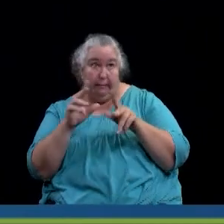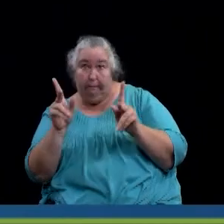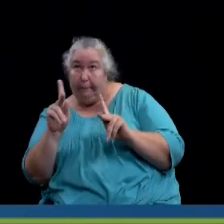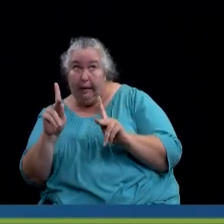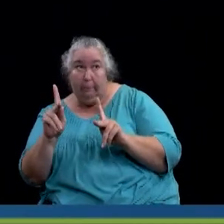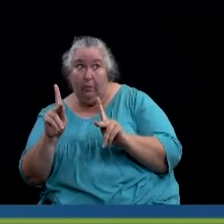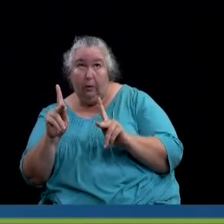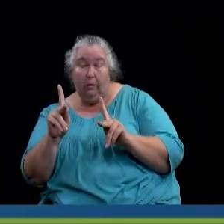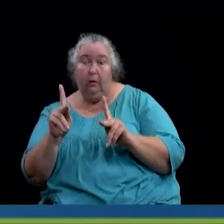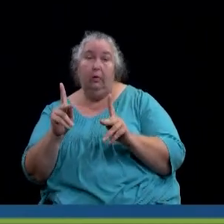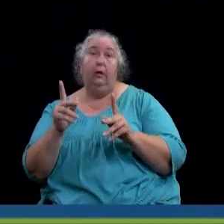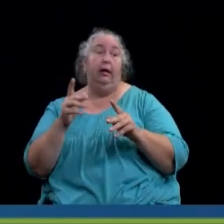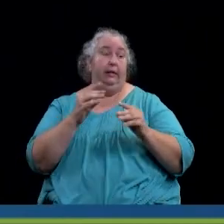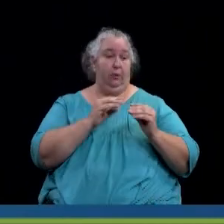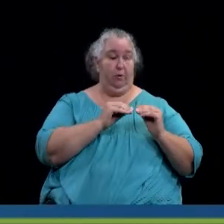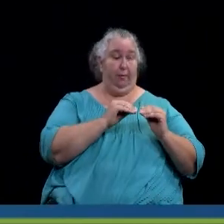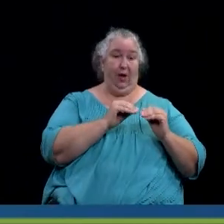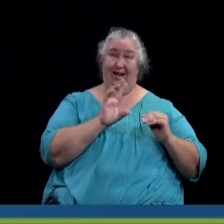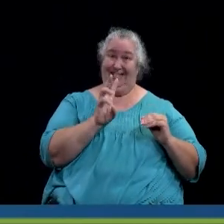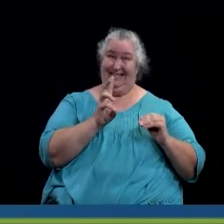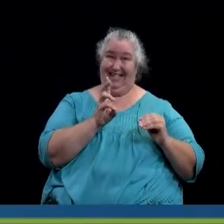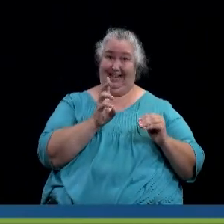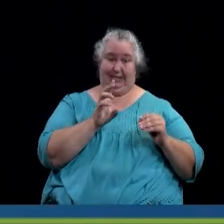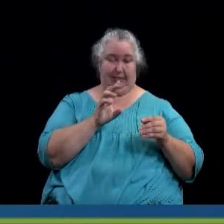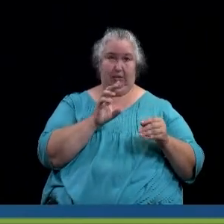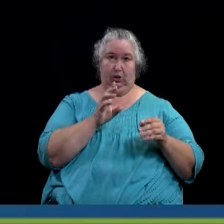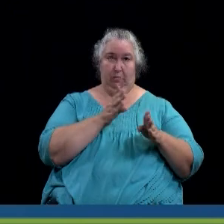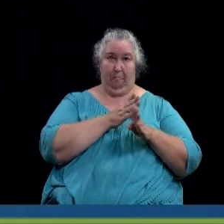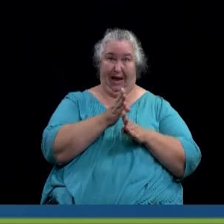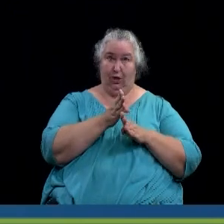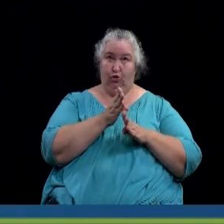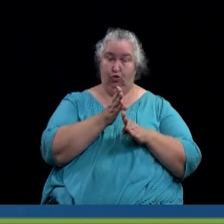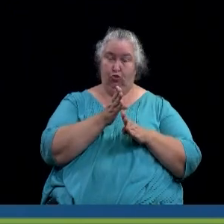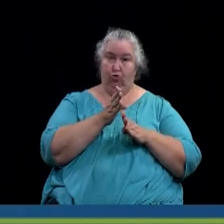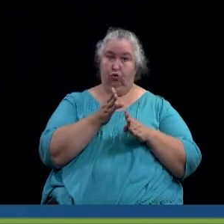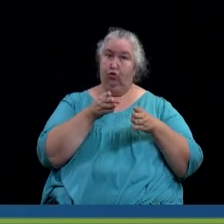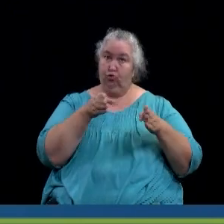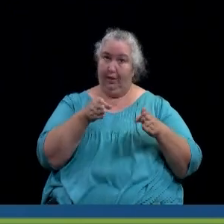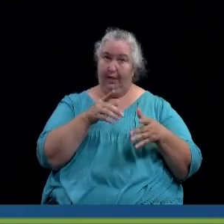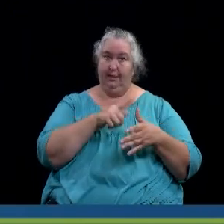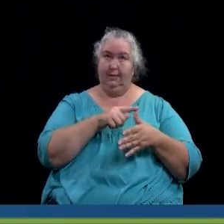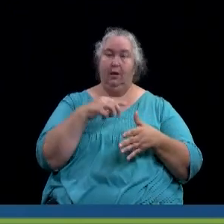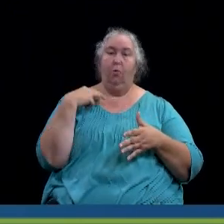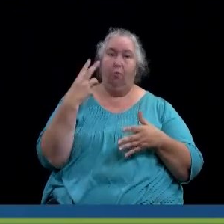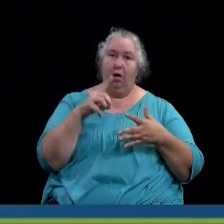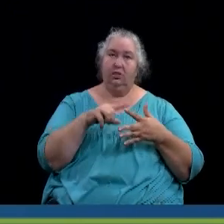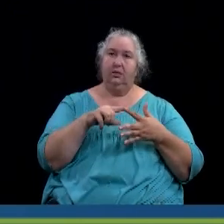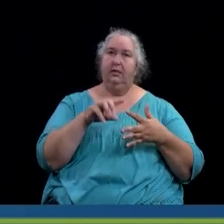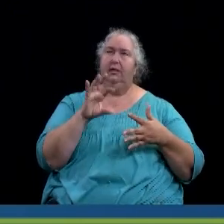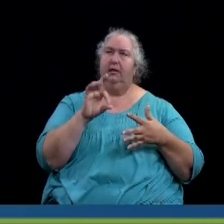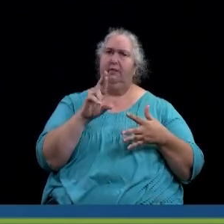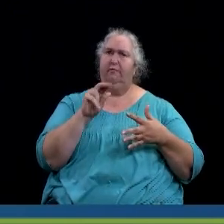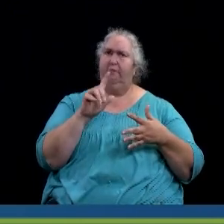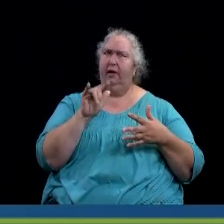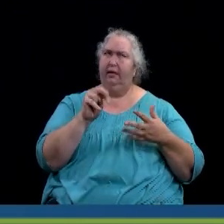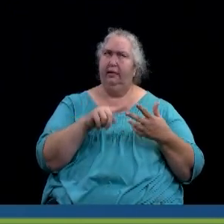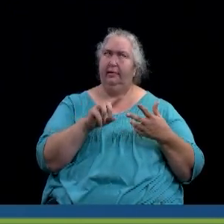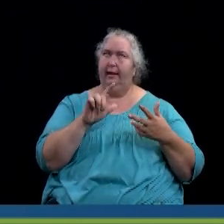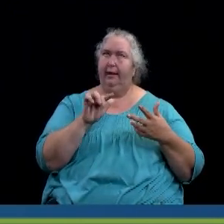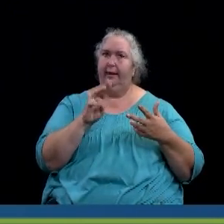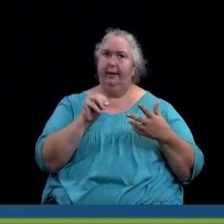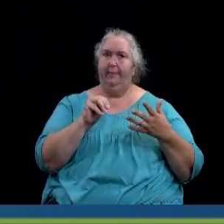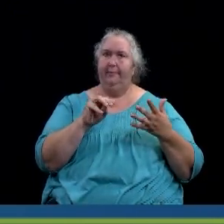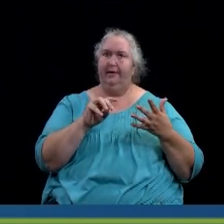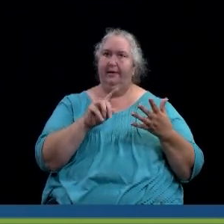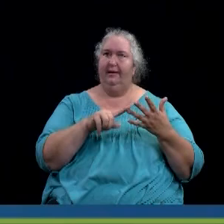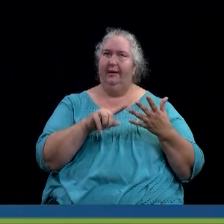Washington Avenue, Austin Avenue, Franklin Avenue, Elm Avenue, and 4th and 5th Streets, which collectively carry the